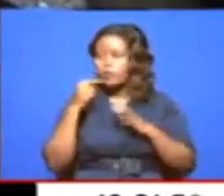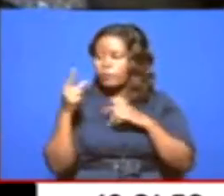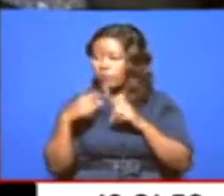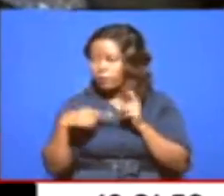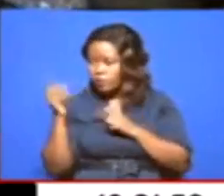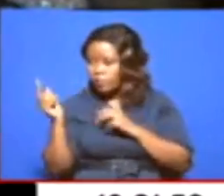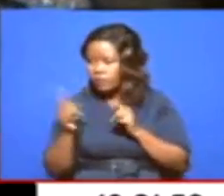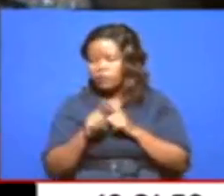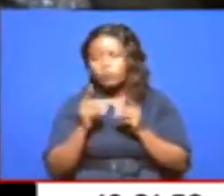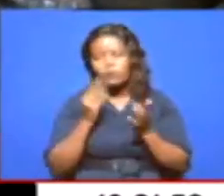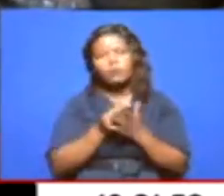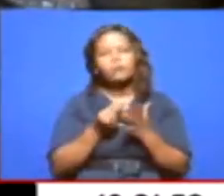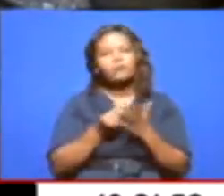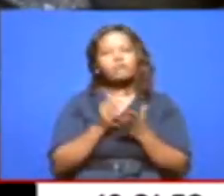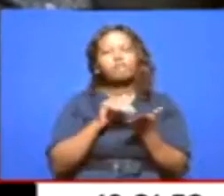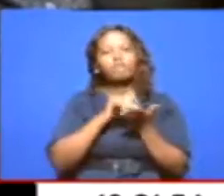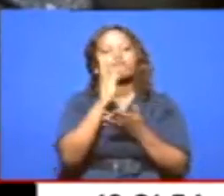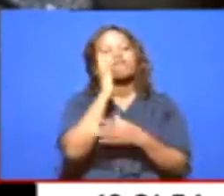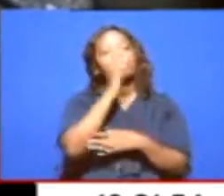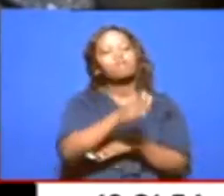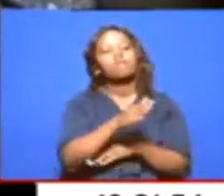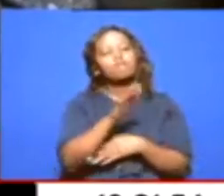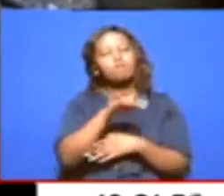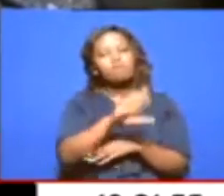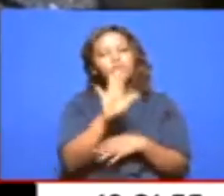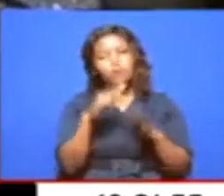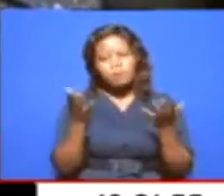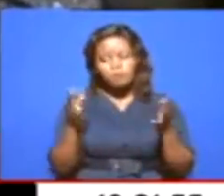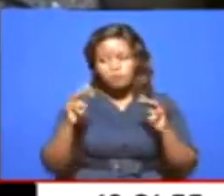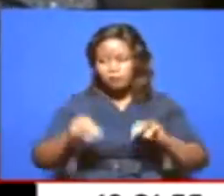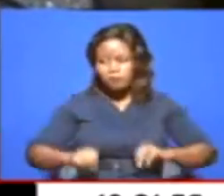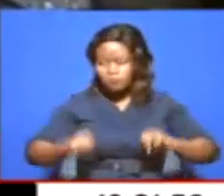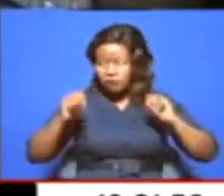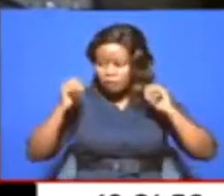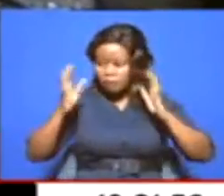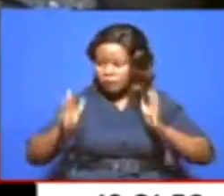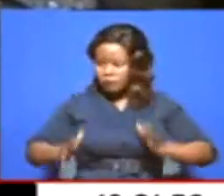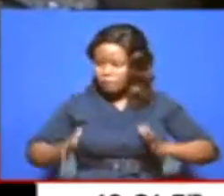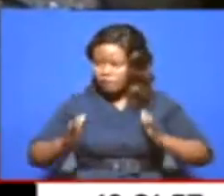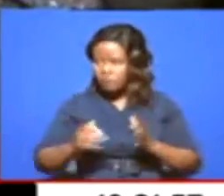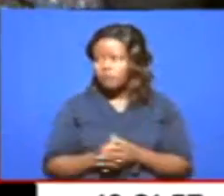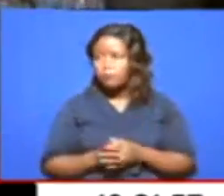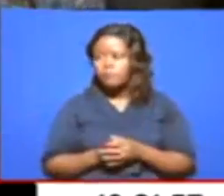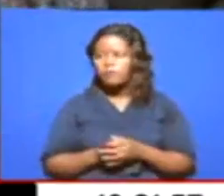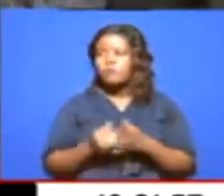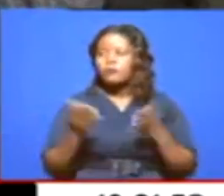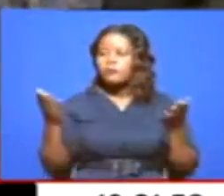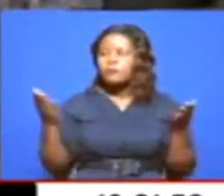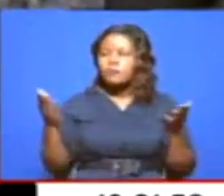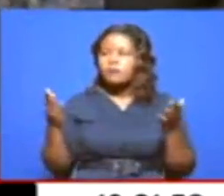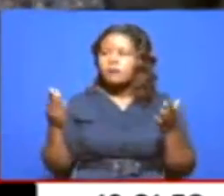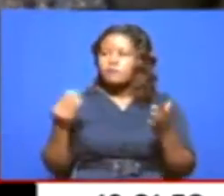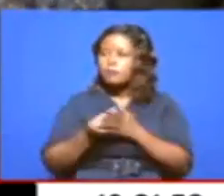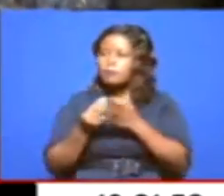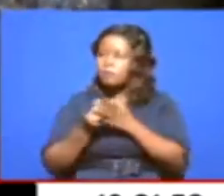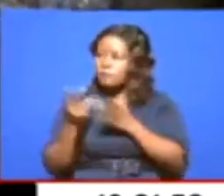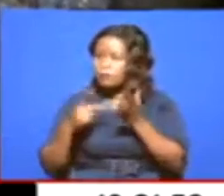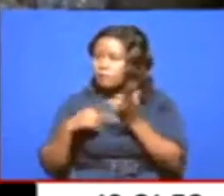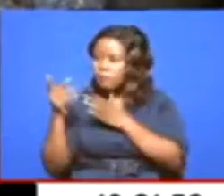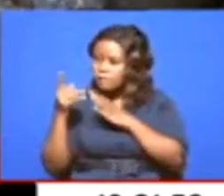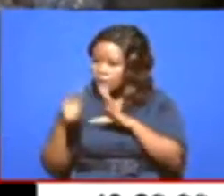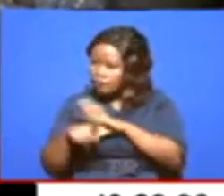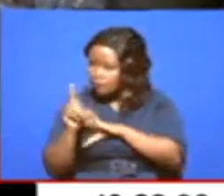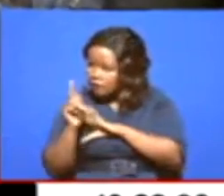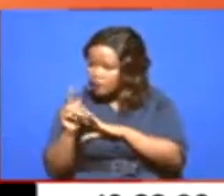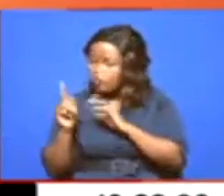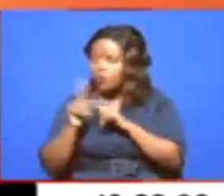money directly to them or to the managers. Next, now let us talk about the entries and the criteria used to